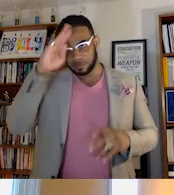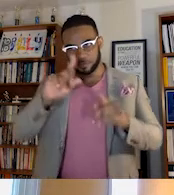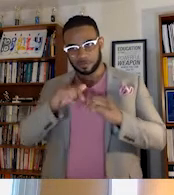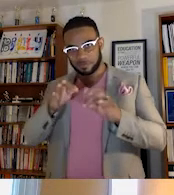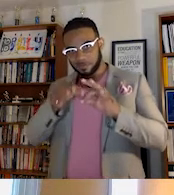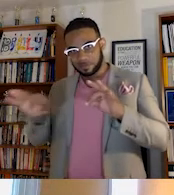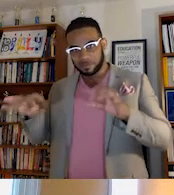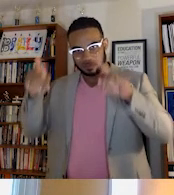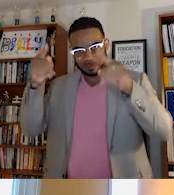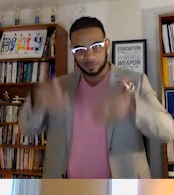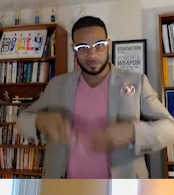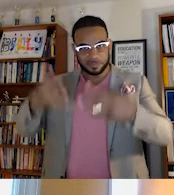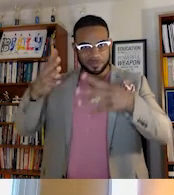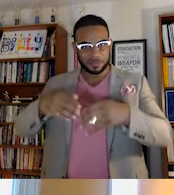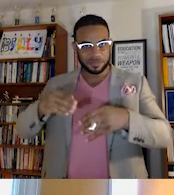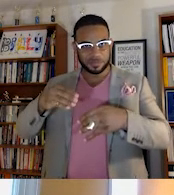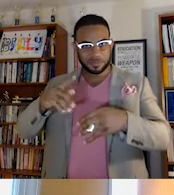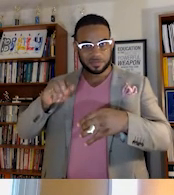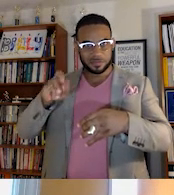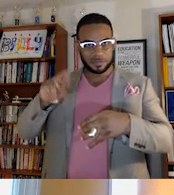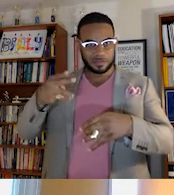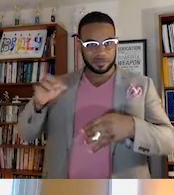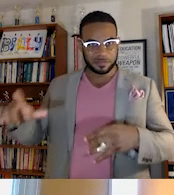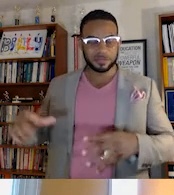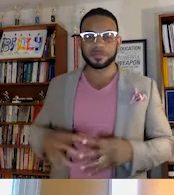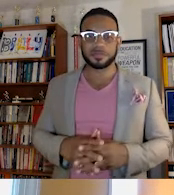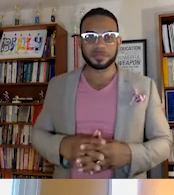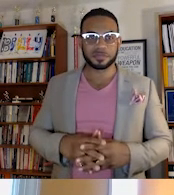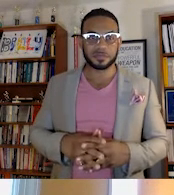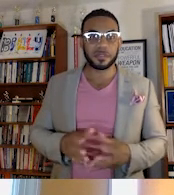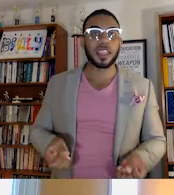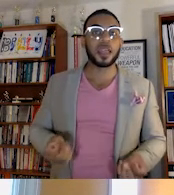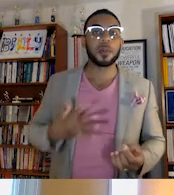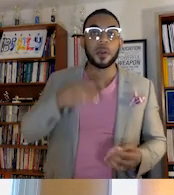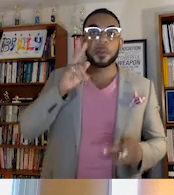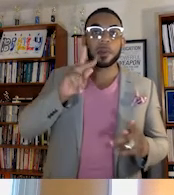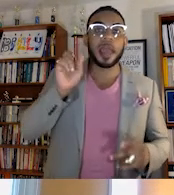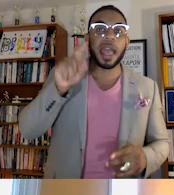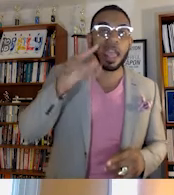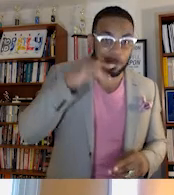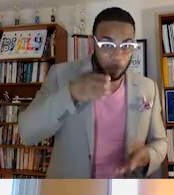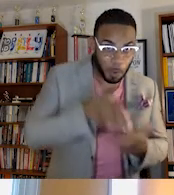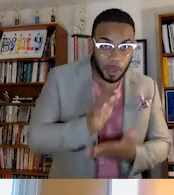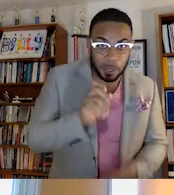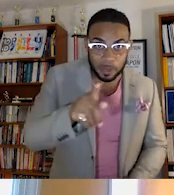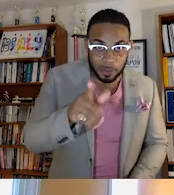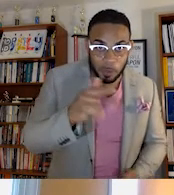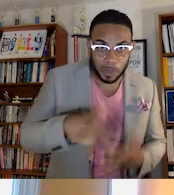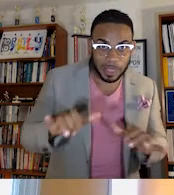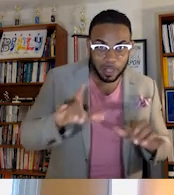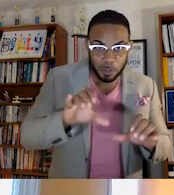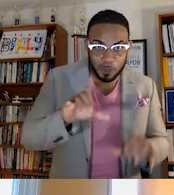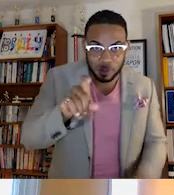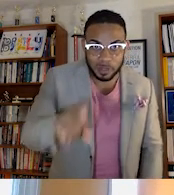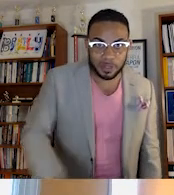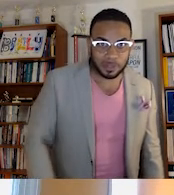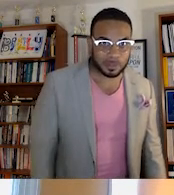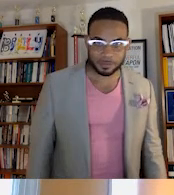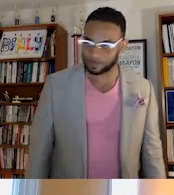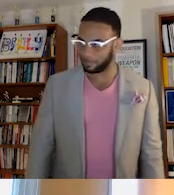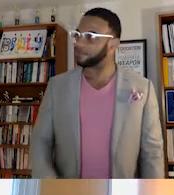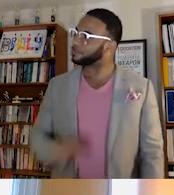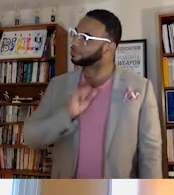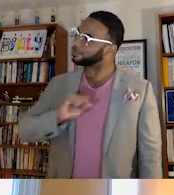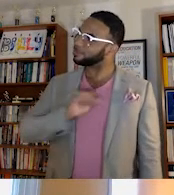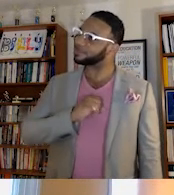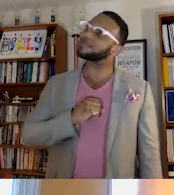on the thread, on the town hall. How many white folks have asked y'all if y'all are okay and what they can do?